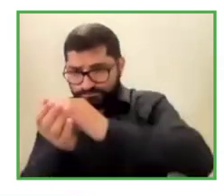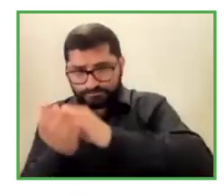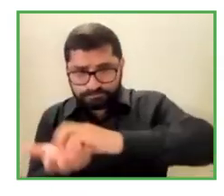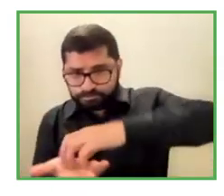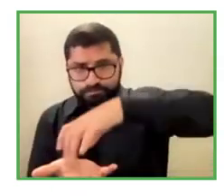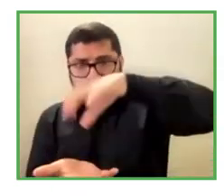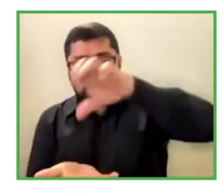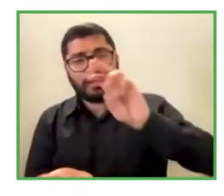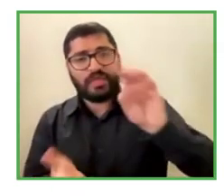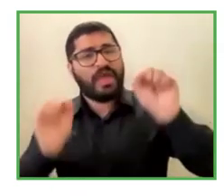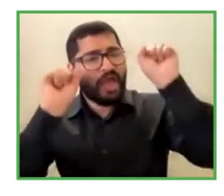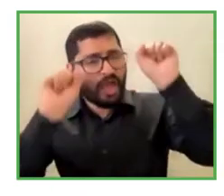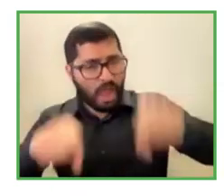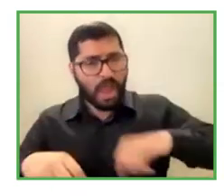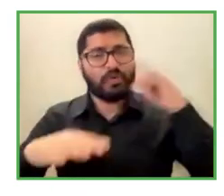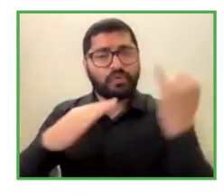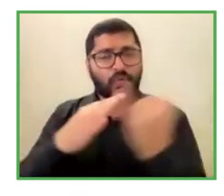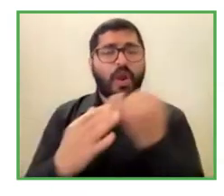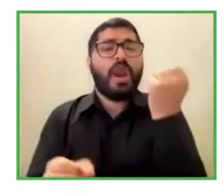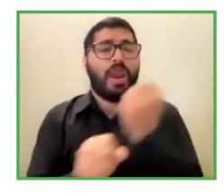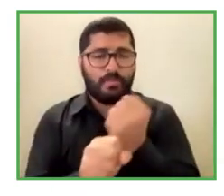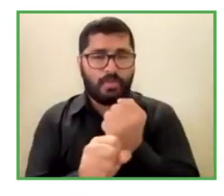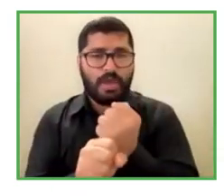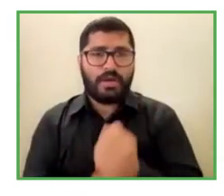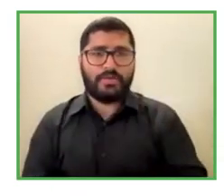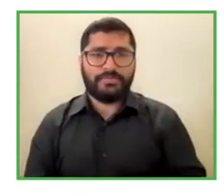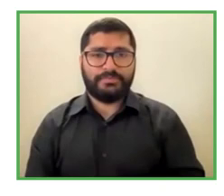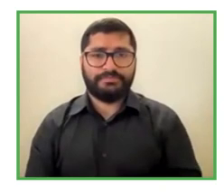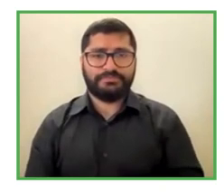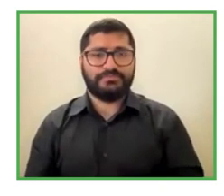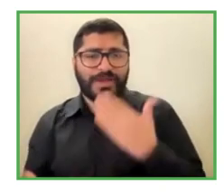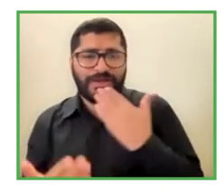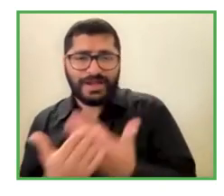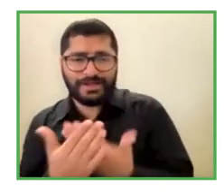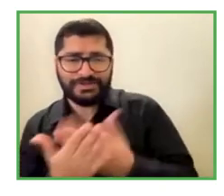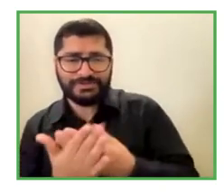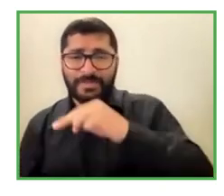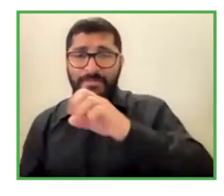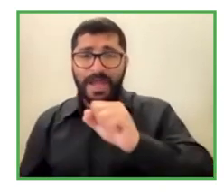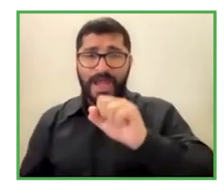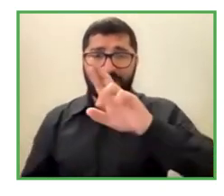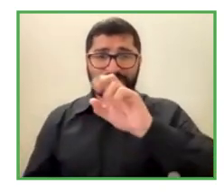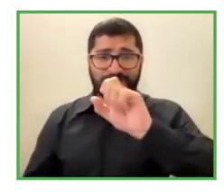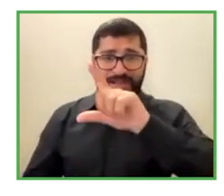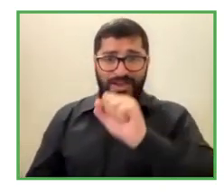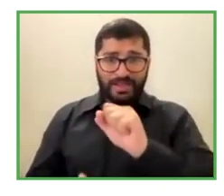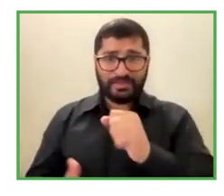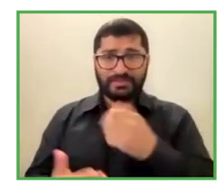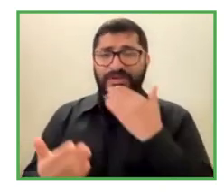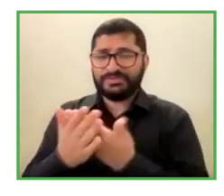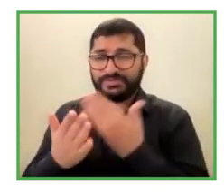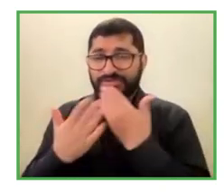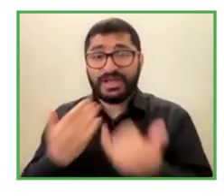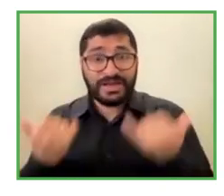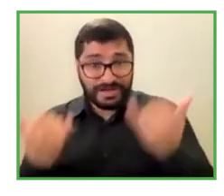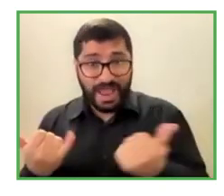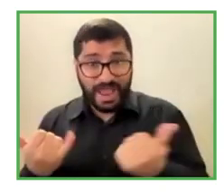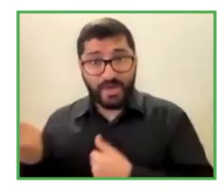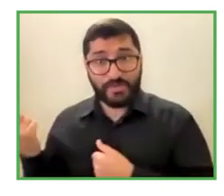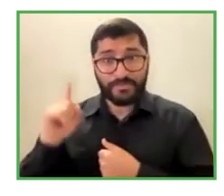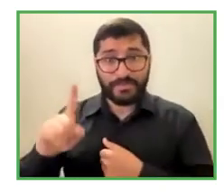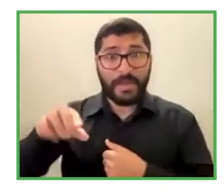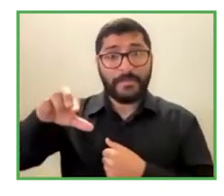for social or labor inclusion. Thank you, Marcela. Now we'll hear from Paloma.